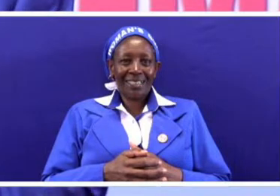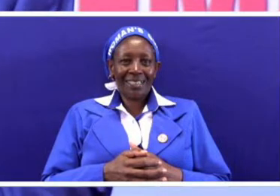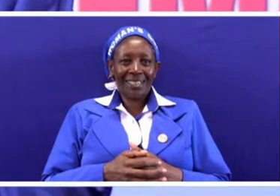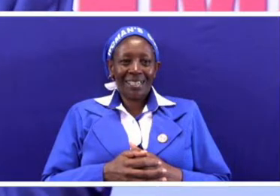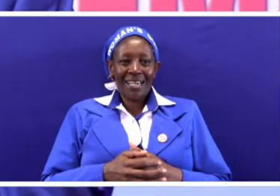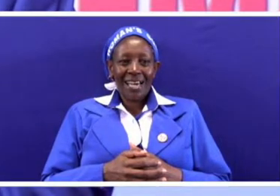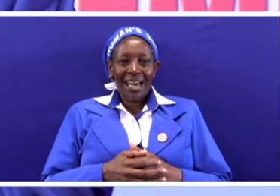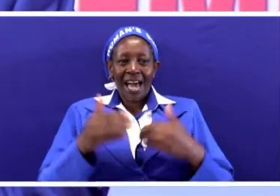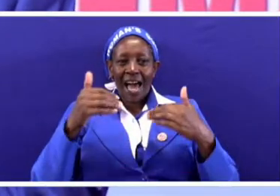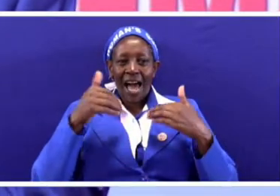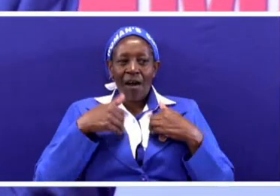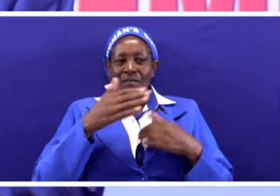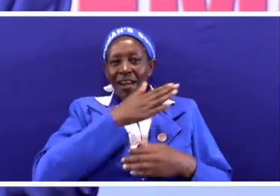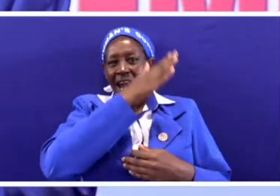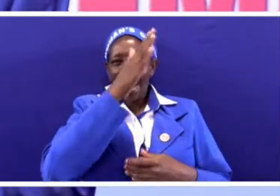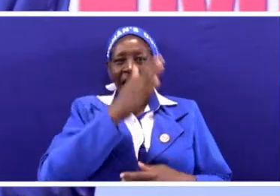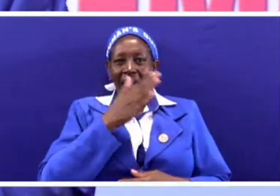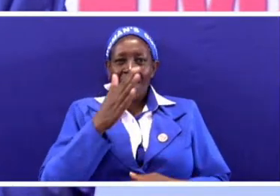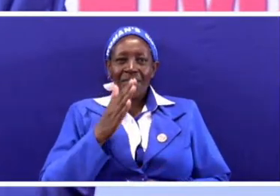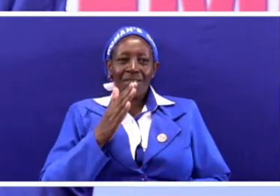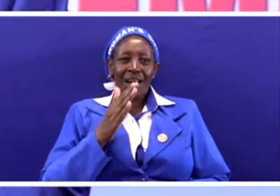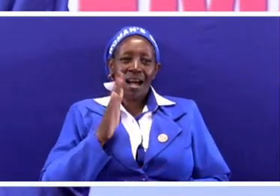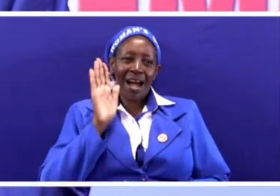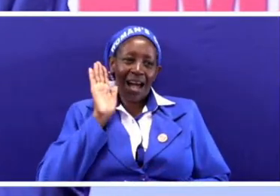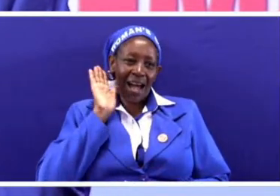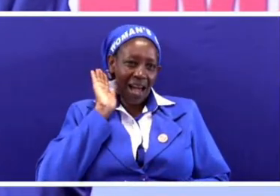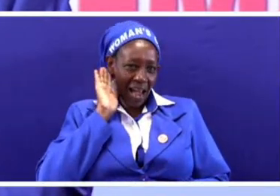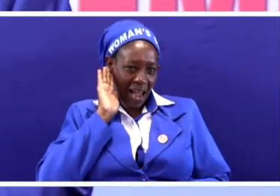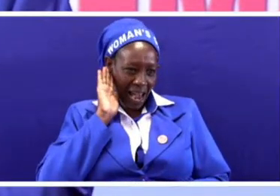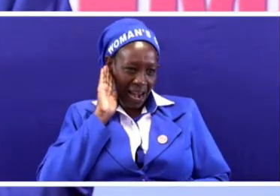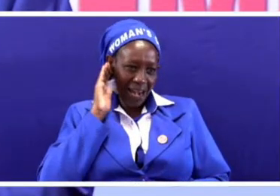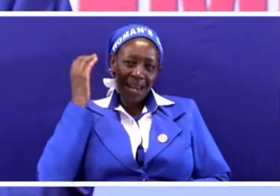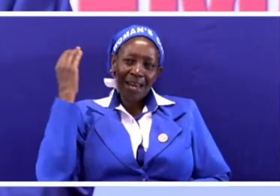preach. Therefore, I was taking a risk.